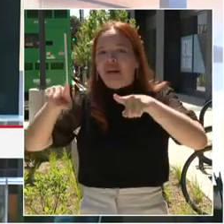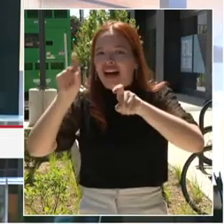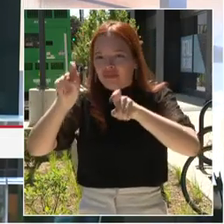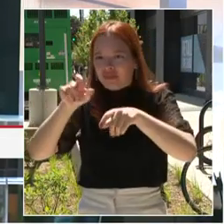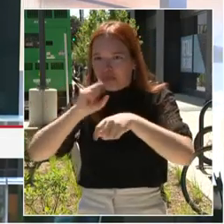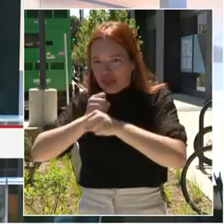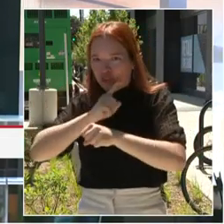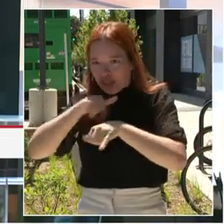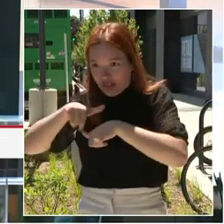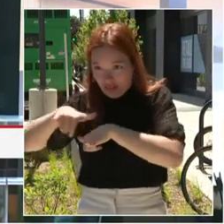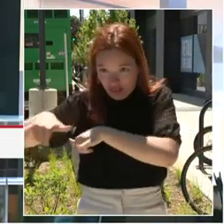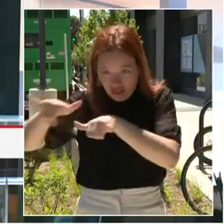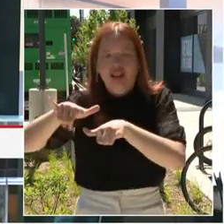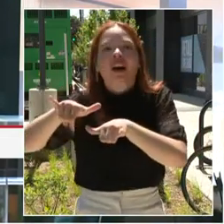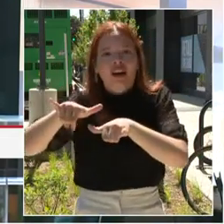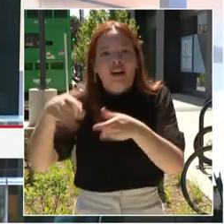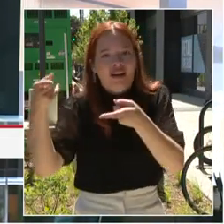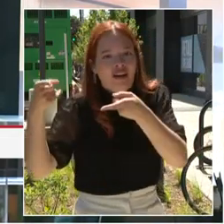Professionals and professionalism.